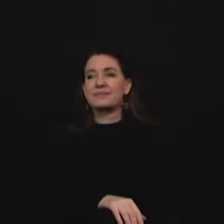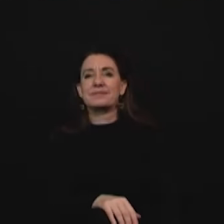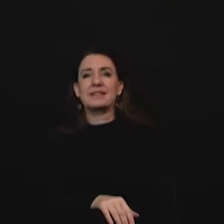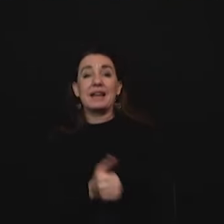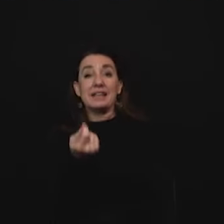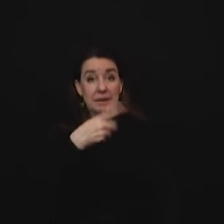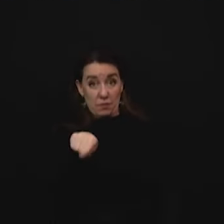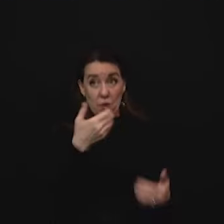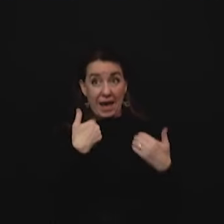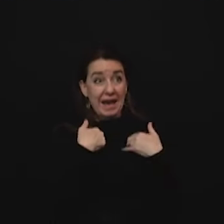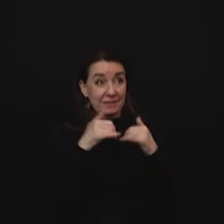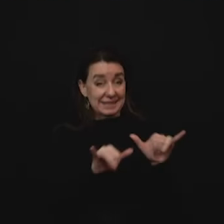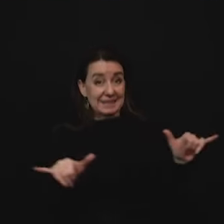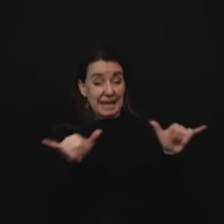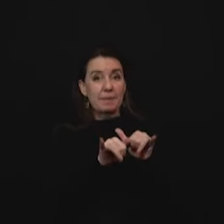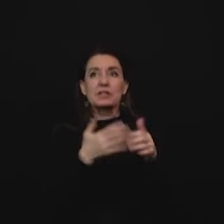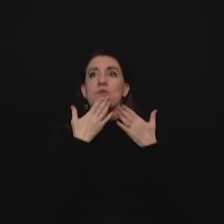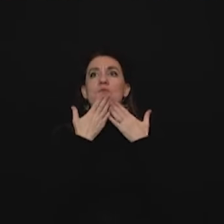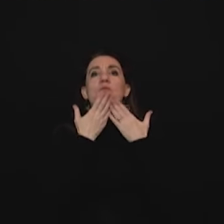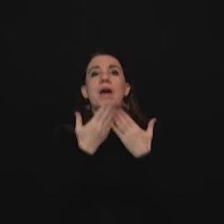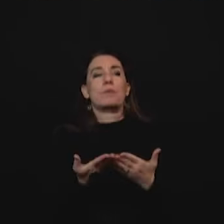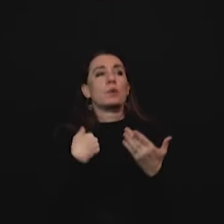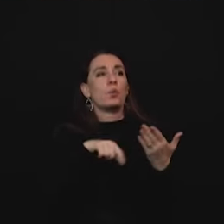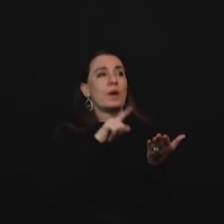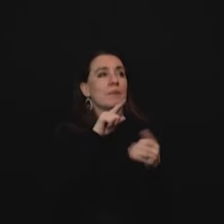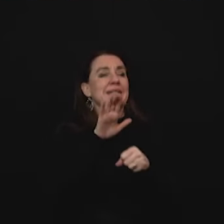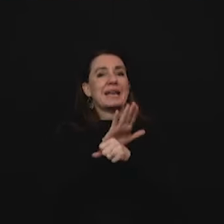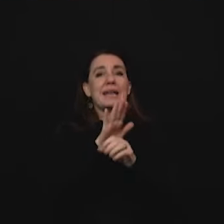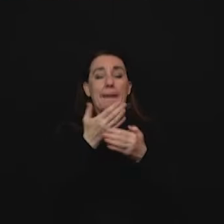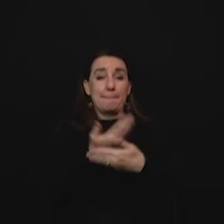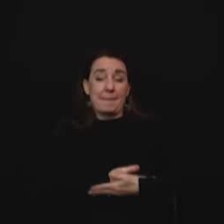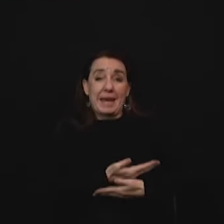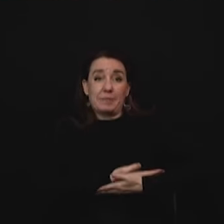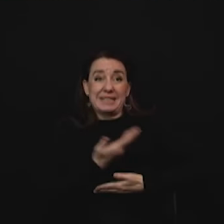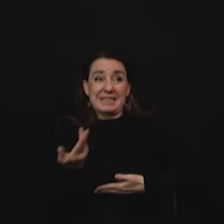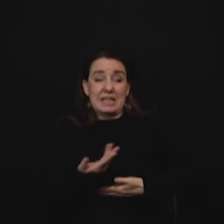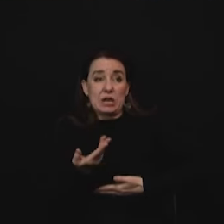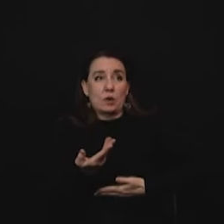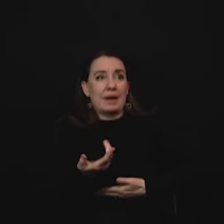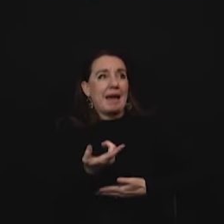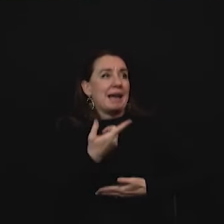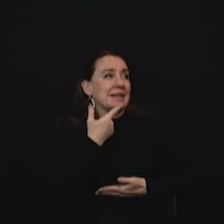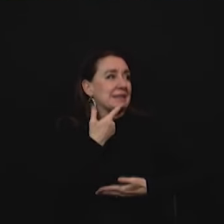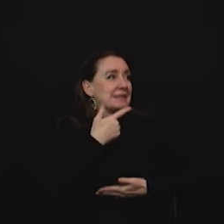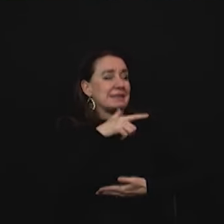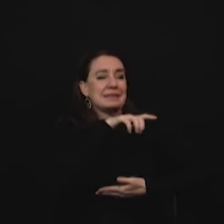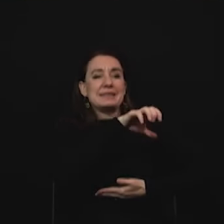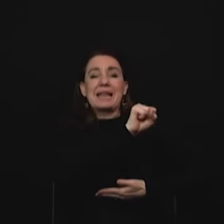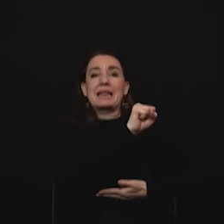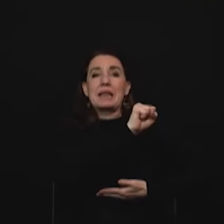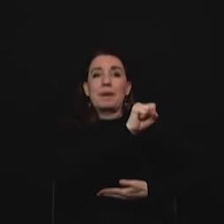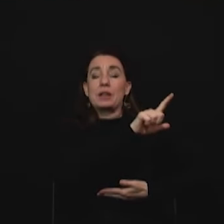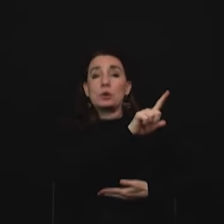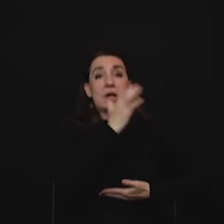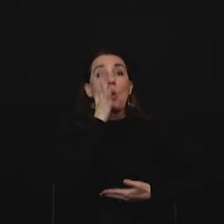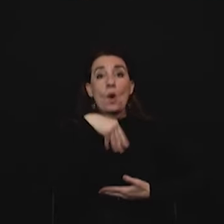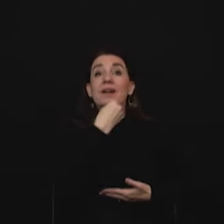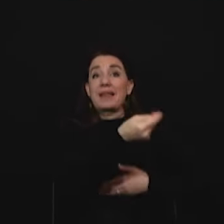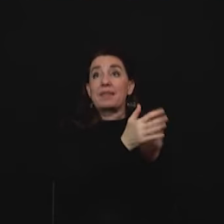Some of you have it? This is a great one. When we dedicate babies here at Christ Church, so like Salem and Lucy today, they both got one of